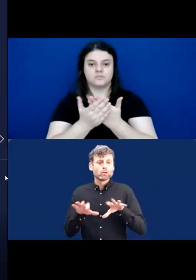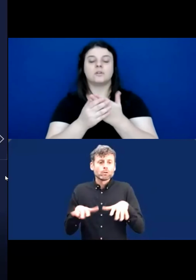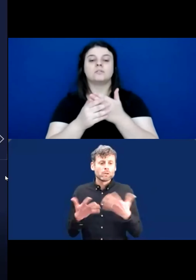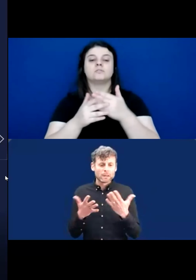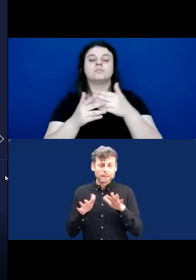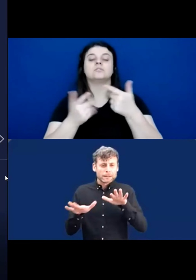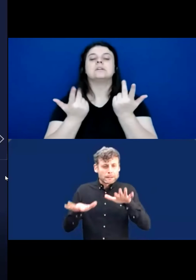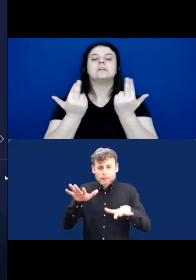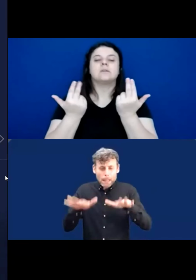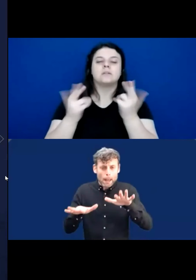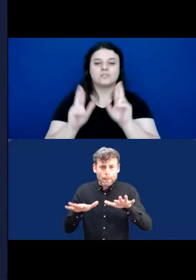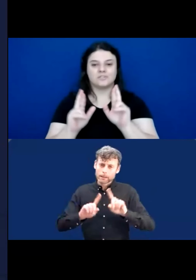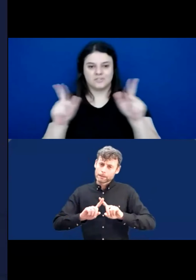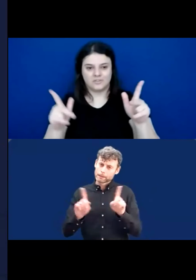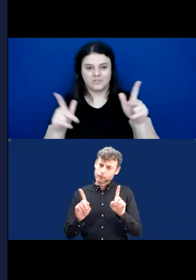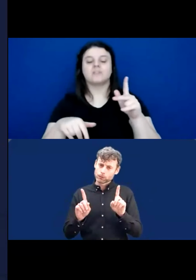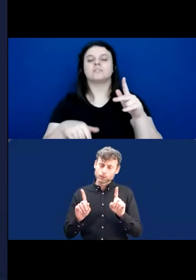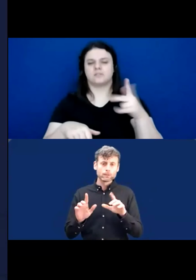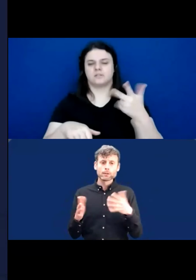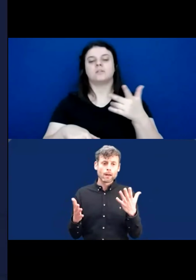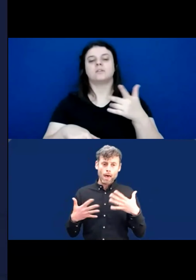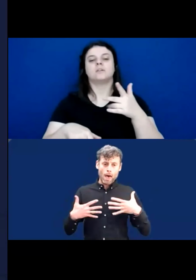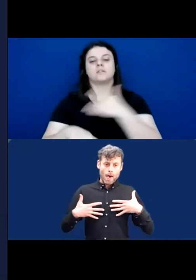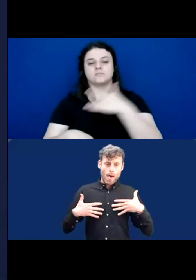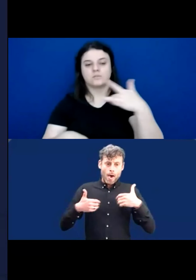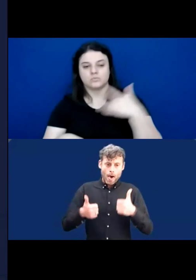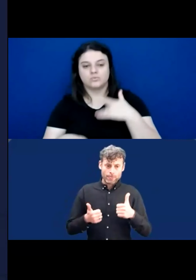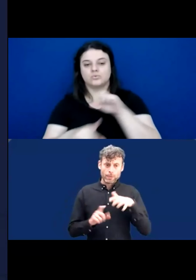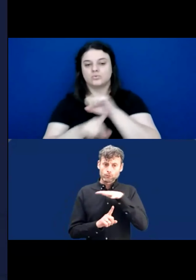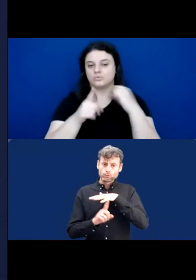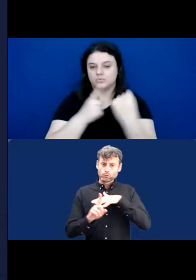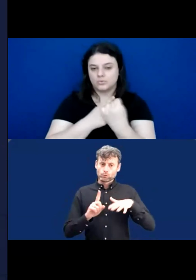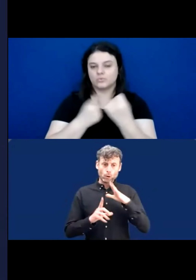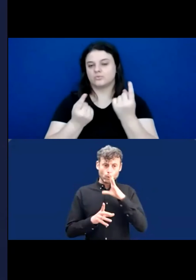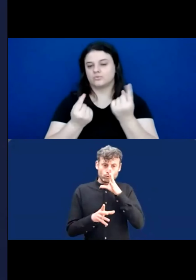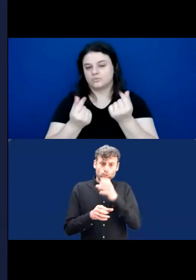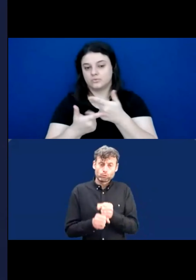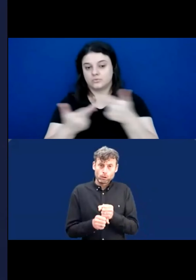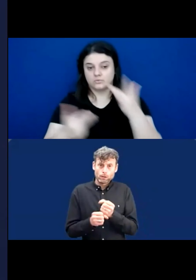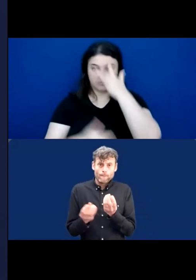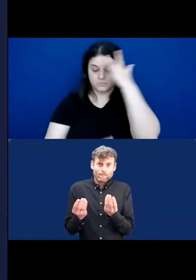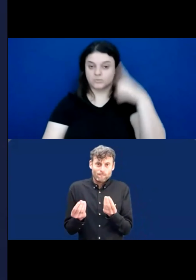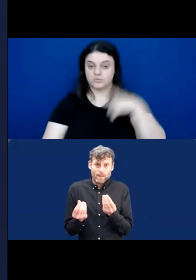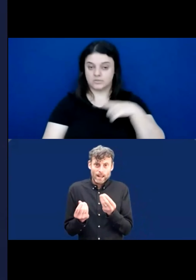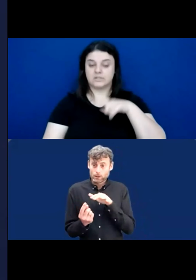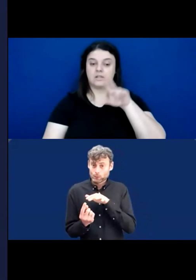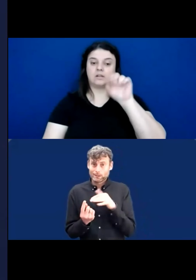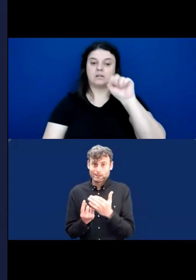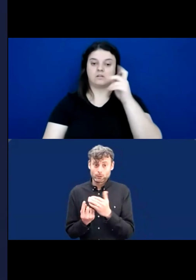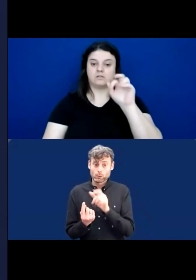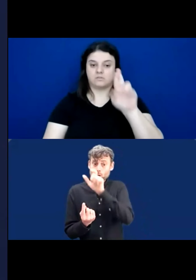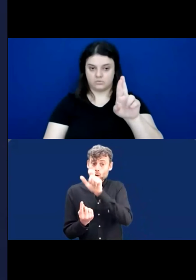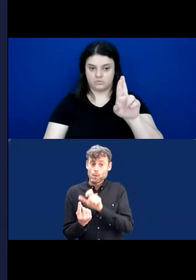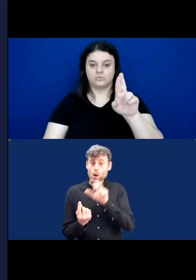and differences in health, social trust, and financial situation in people with Usher syndrome, a